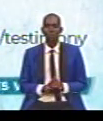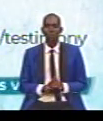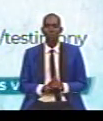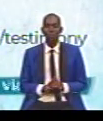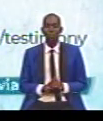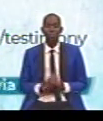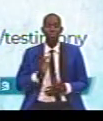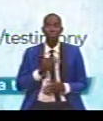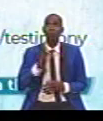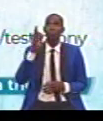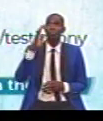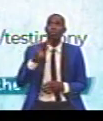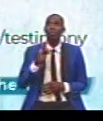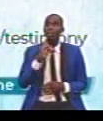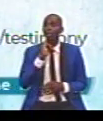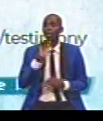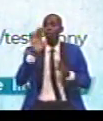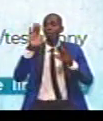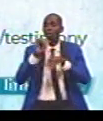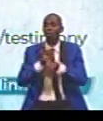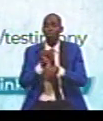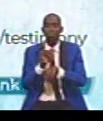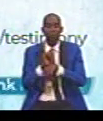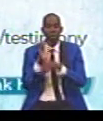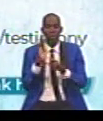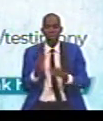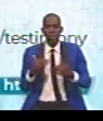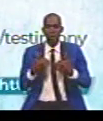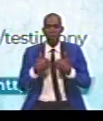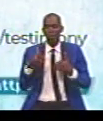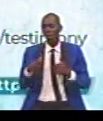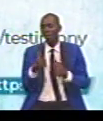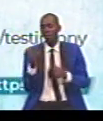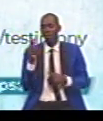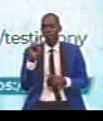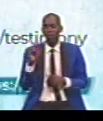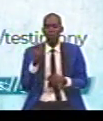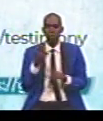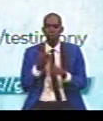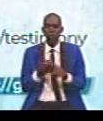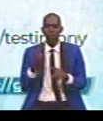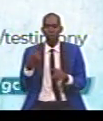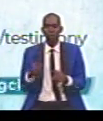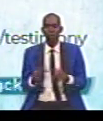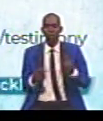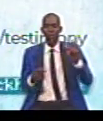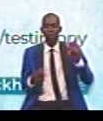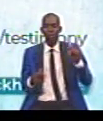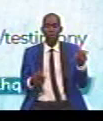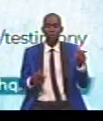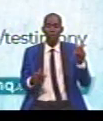Our God is a miracle worker. We have another testimony from the GS Facebook page, and this